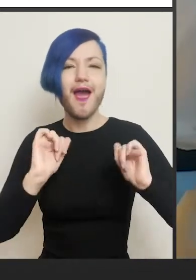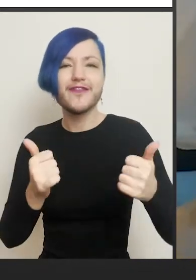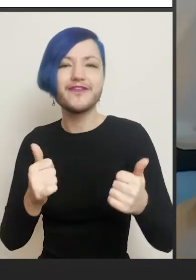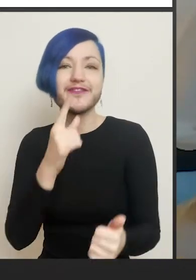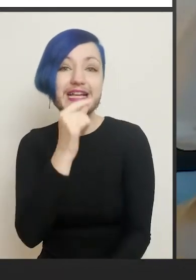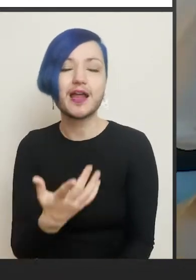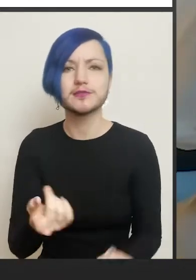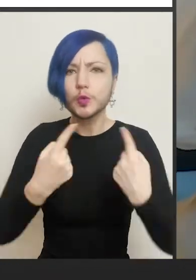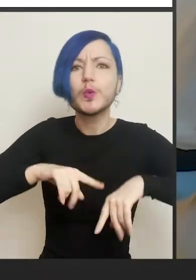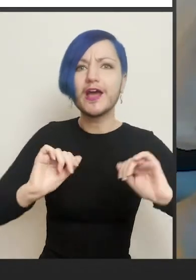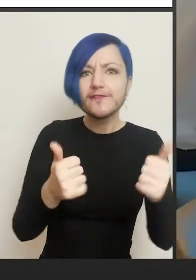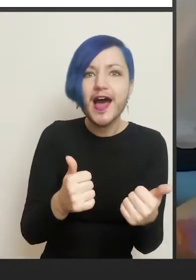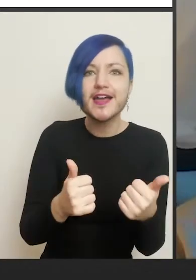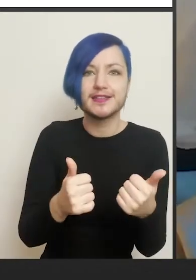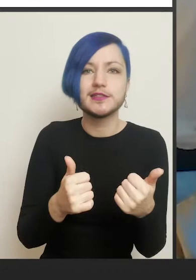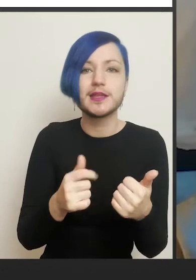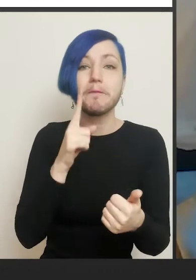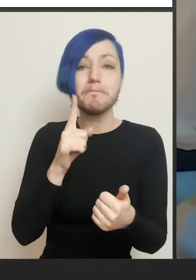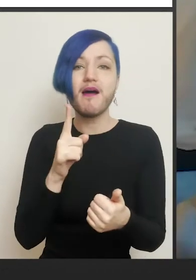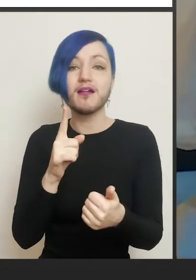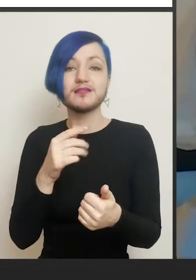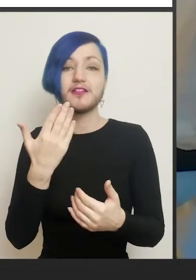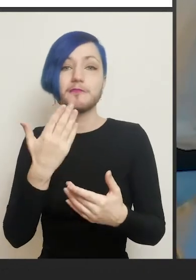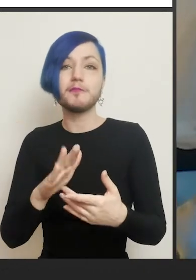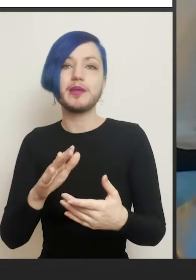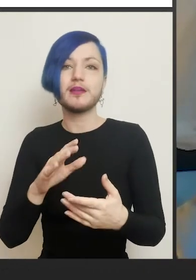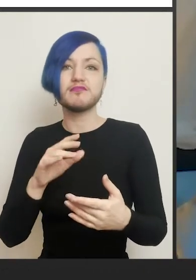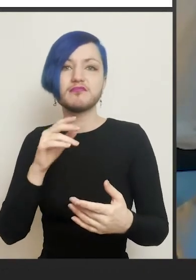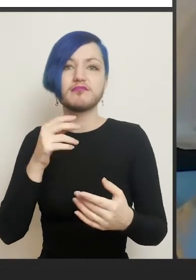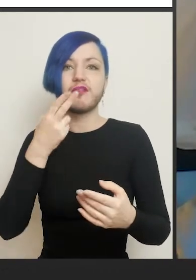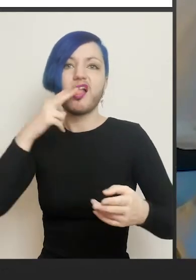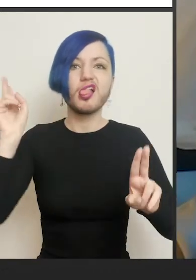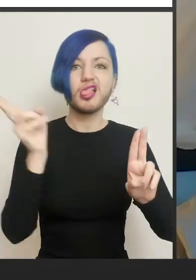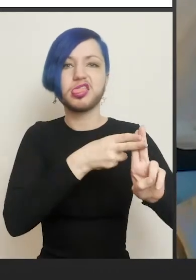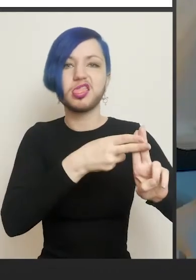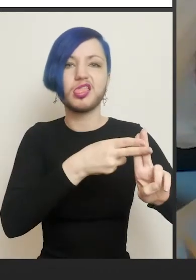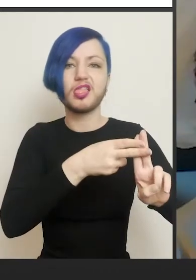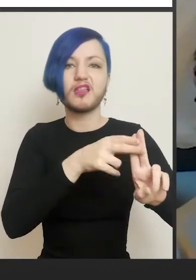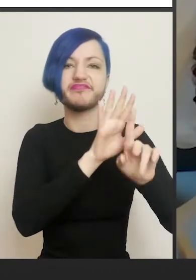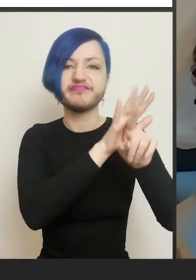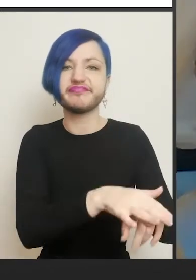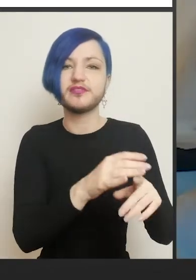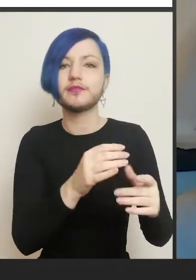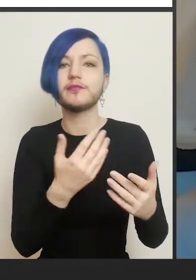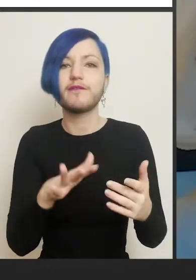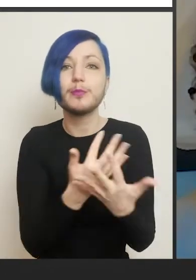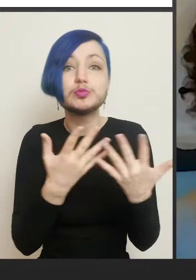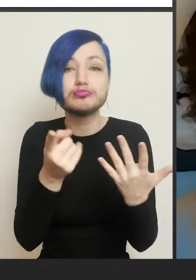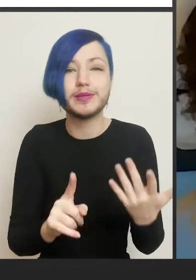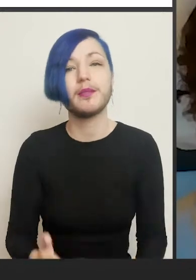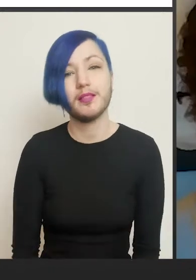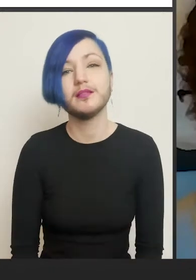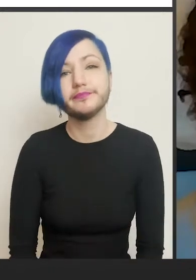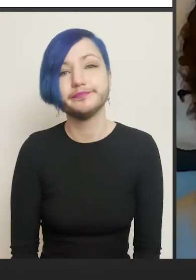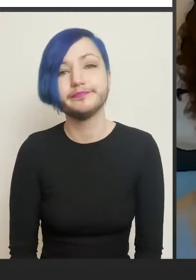We're fine. We've just been categorized wrongly by too many people. And I think it's